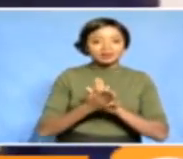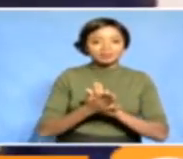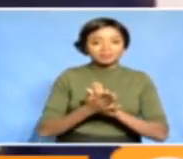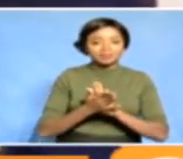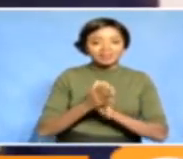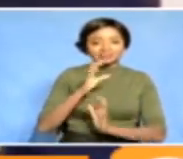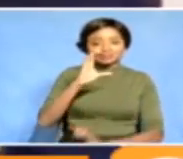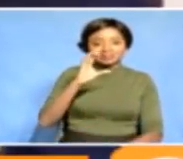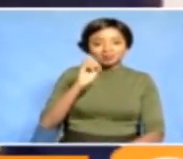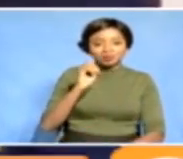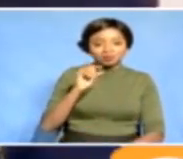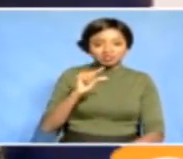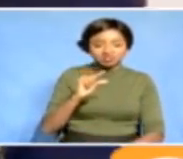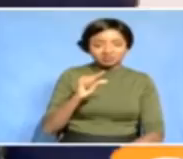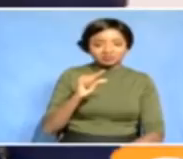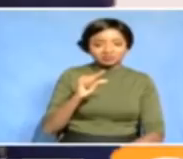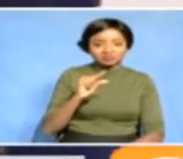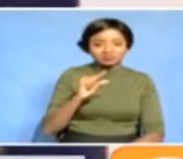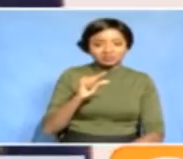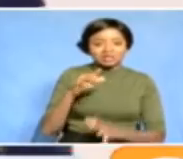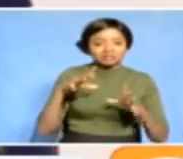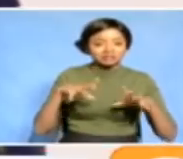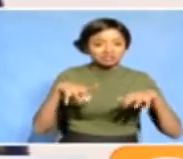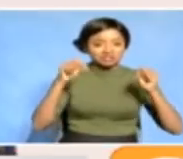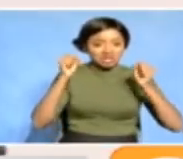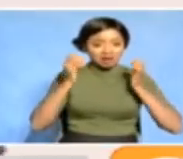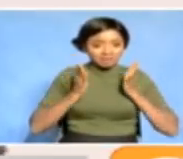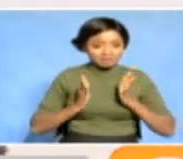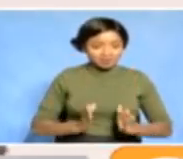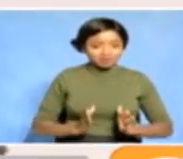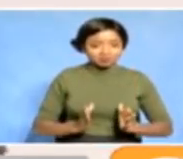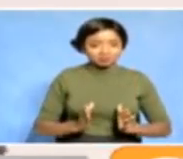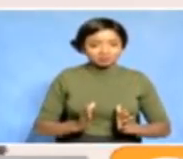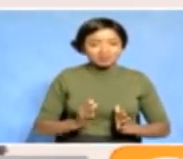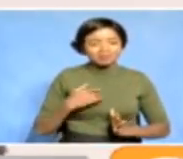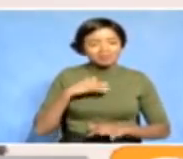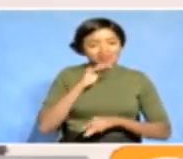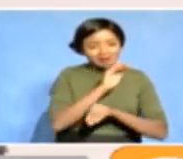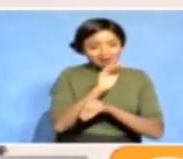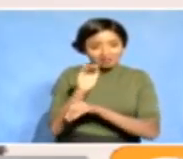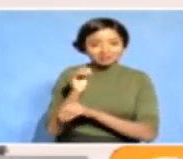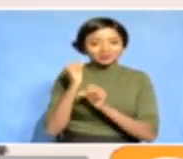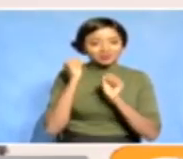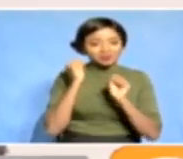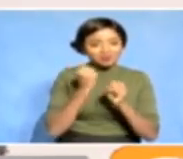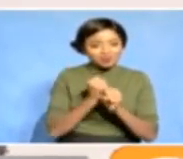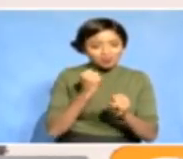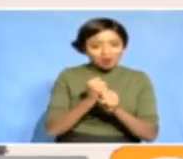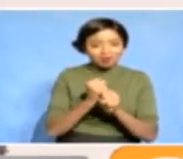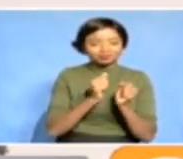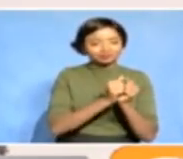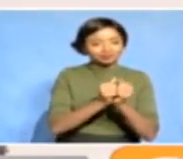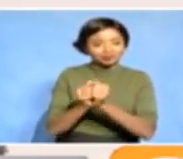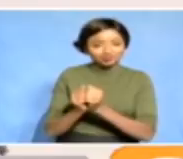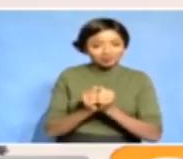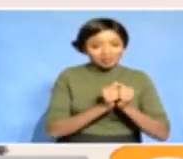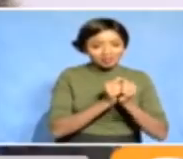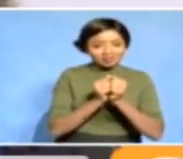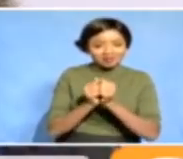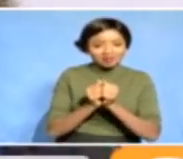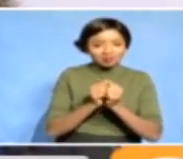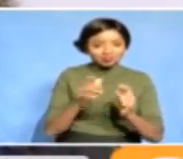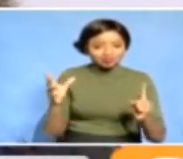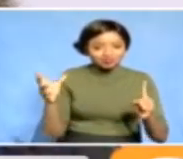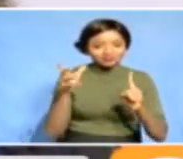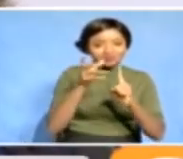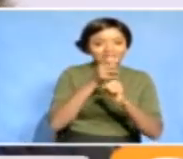chairman, and I urge that we work hand in hand to realize the devolution dream.